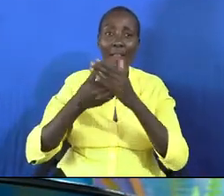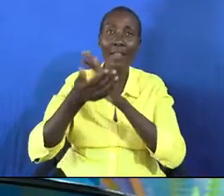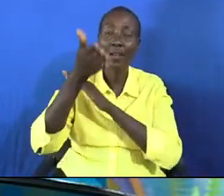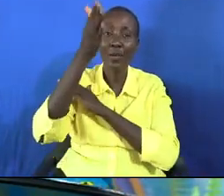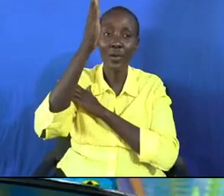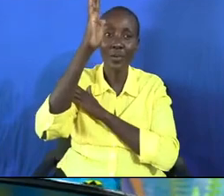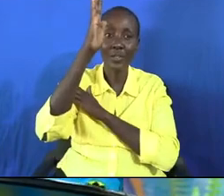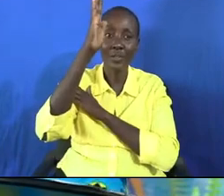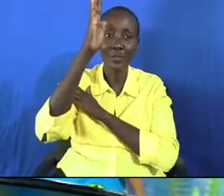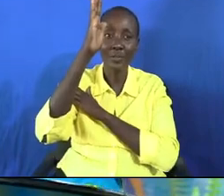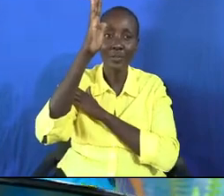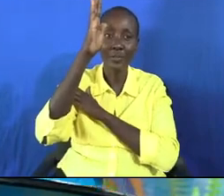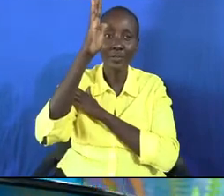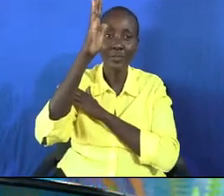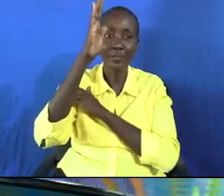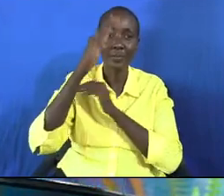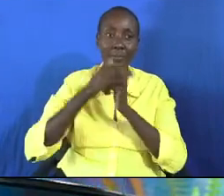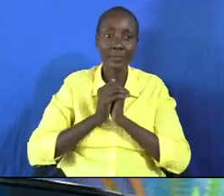God.